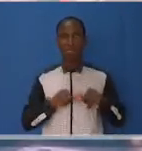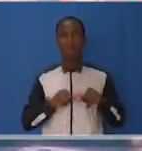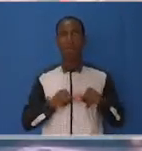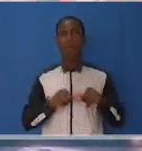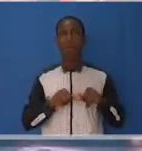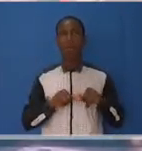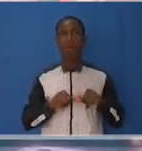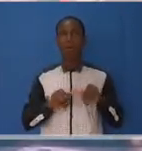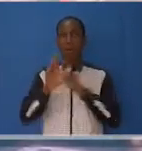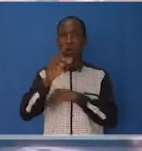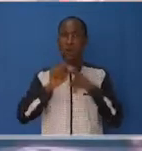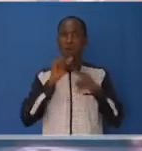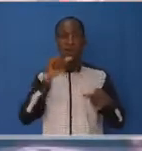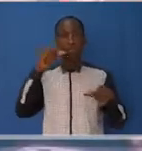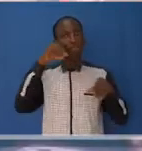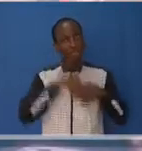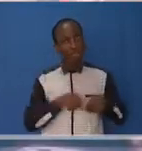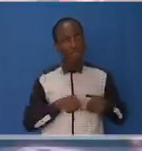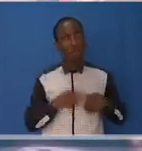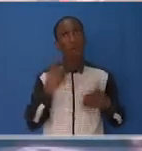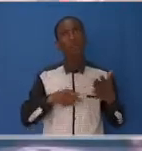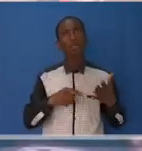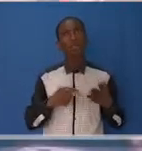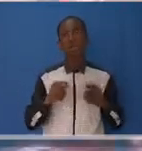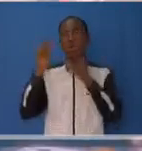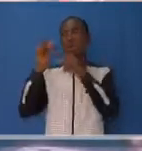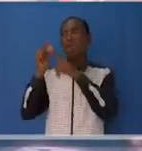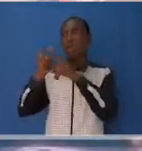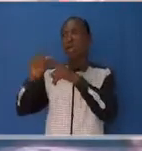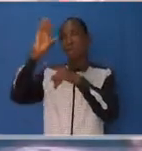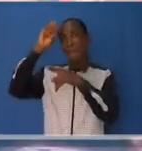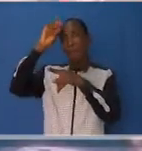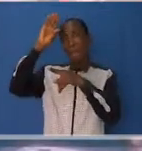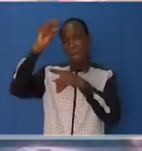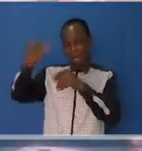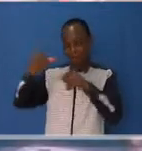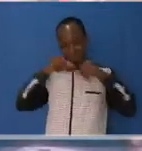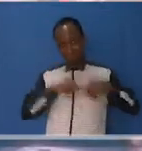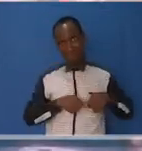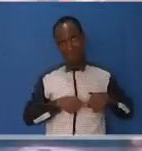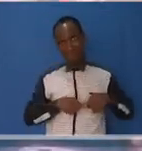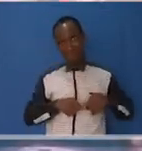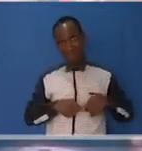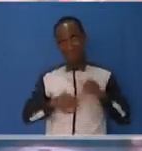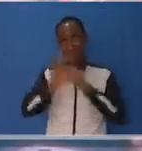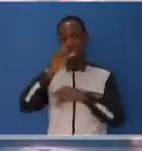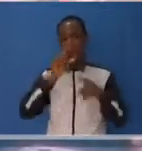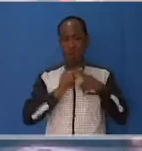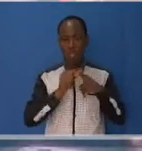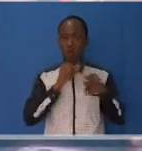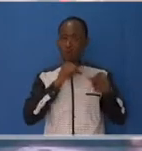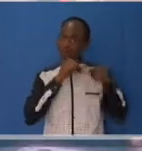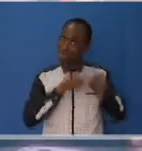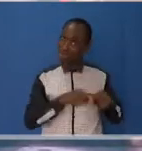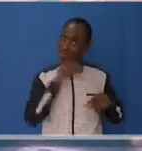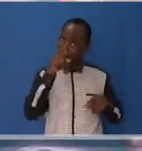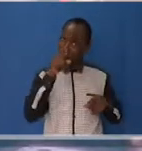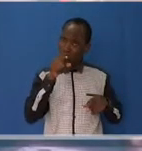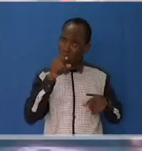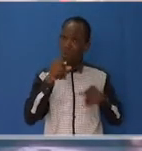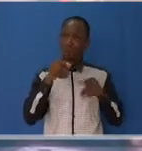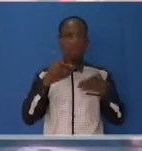beings will dwell in us. The words of so-called men of God, so-called pastors. So we should let the word of Christ